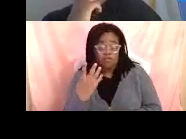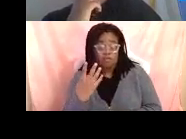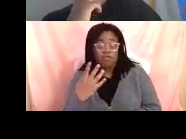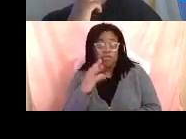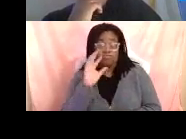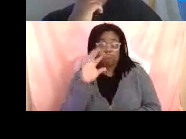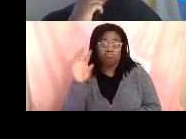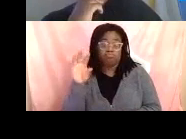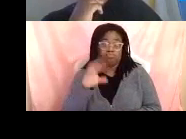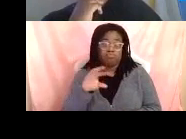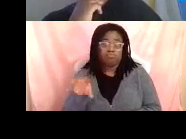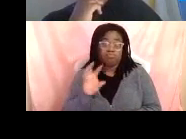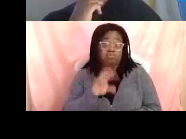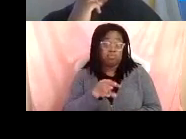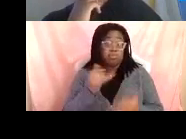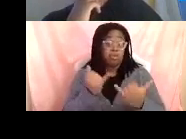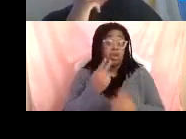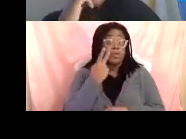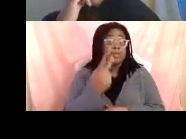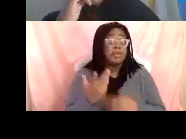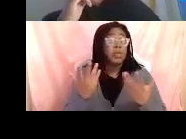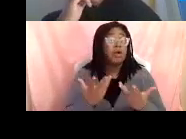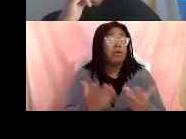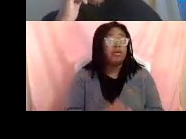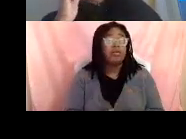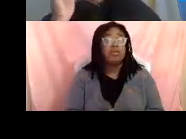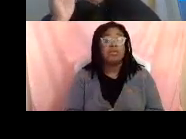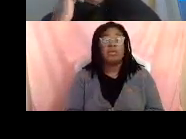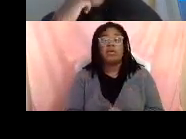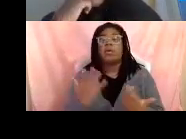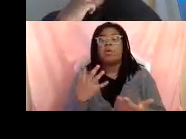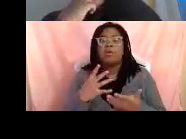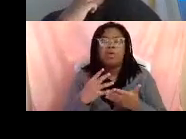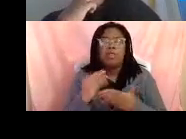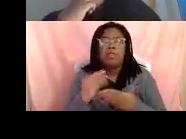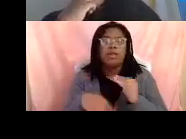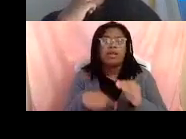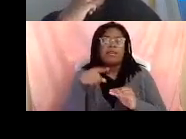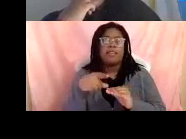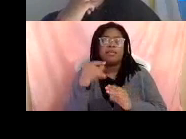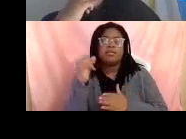What are we seeing now? What are we learning about the piece? And